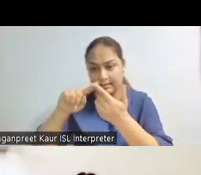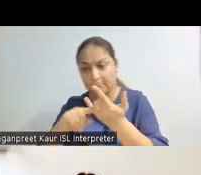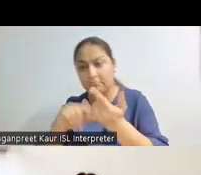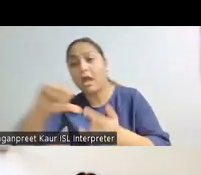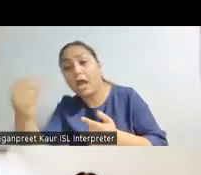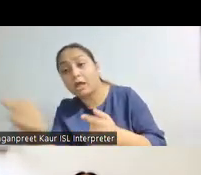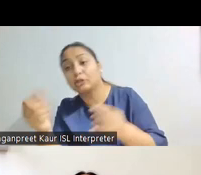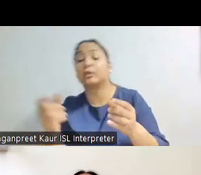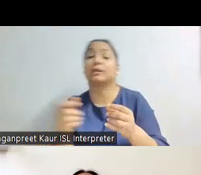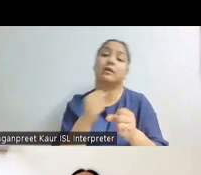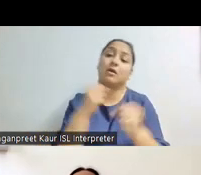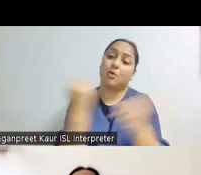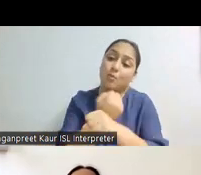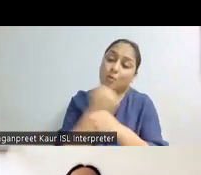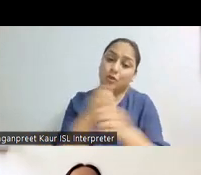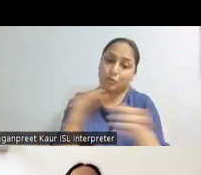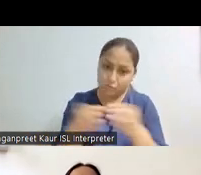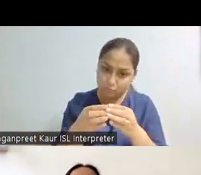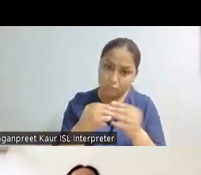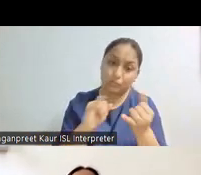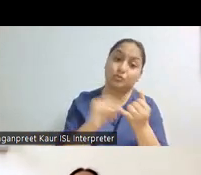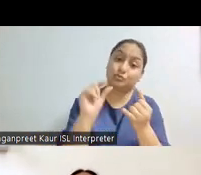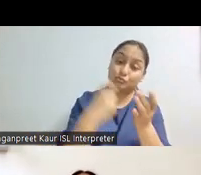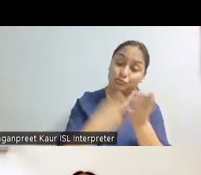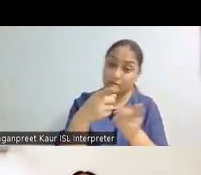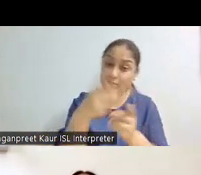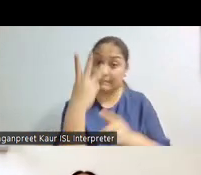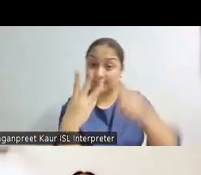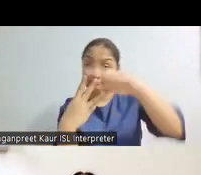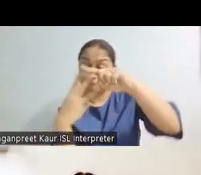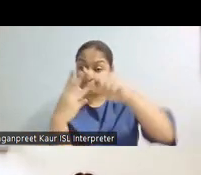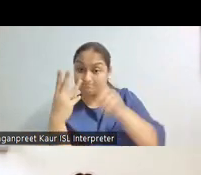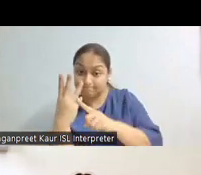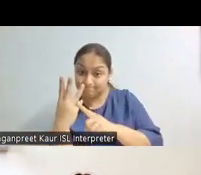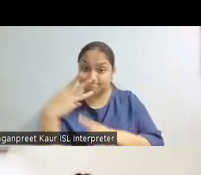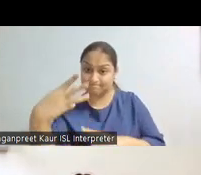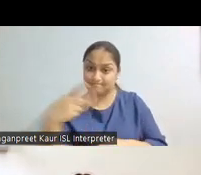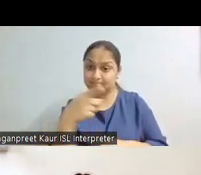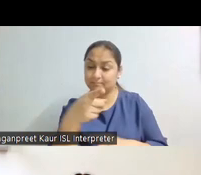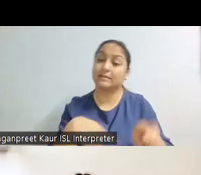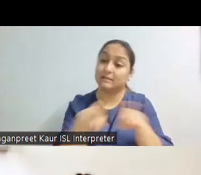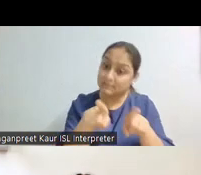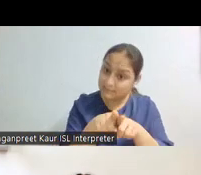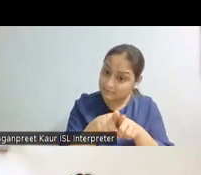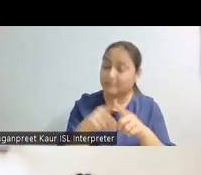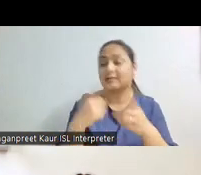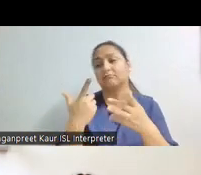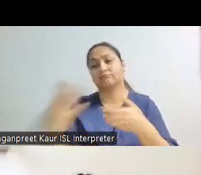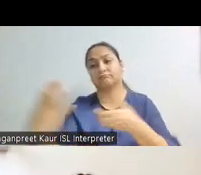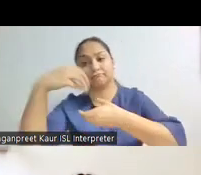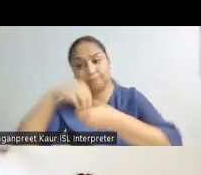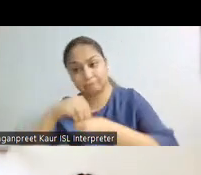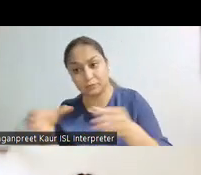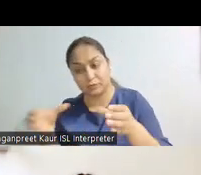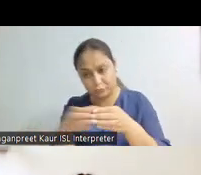the G20 leaders' priorities and the objectives that they have laid out, as well as other engagement groups, the Sherpa